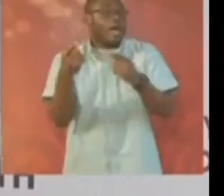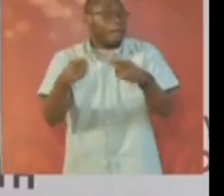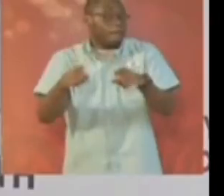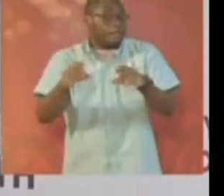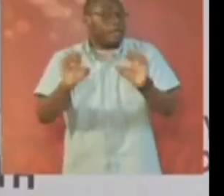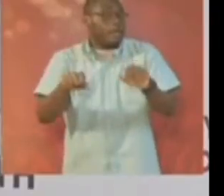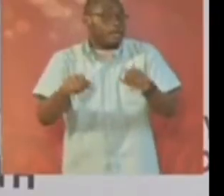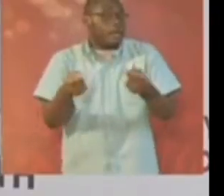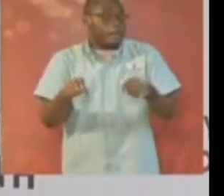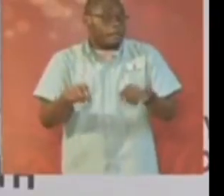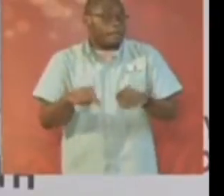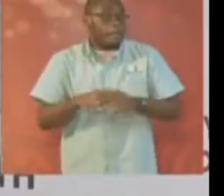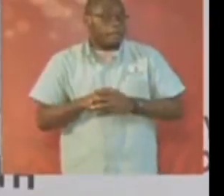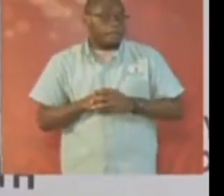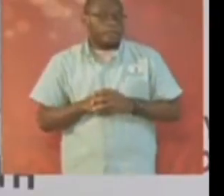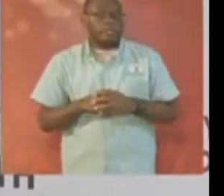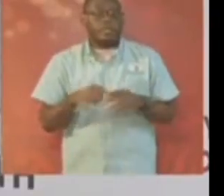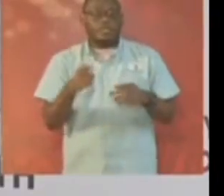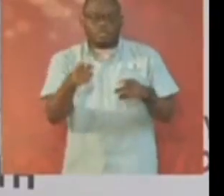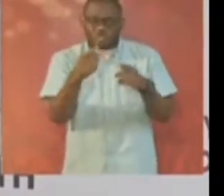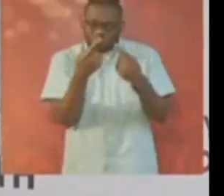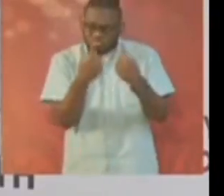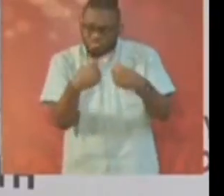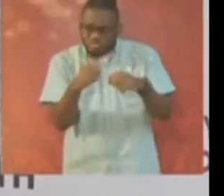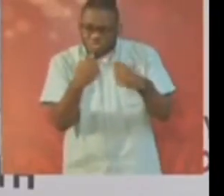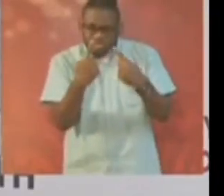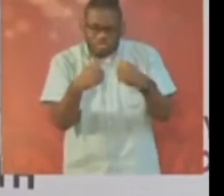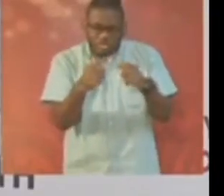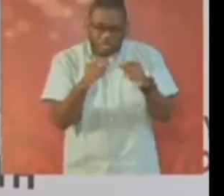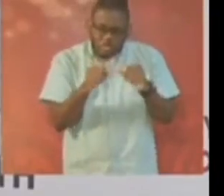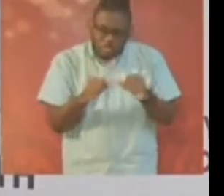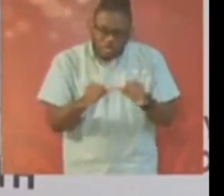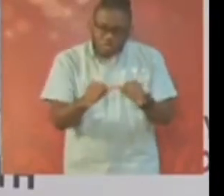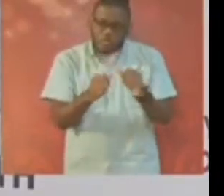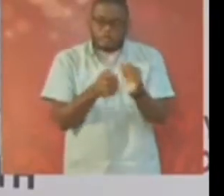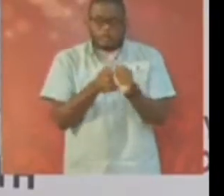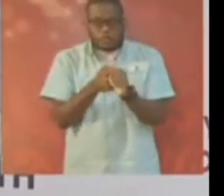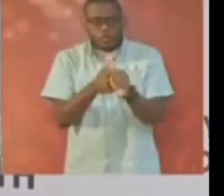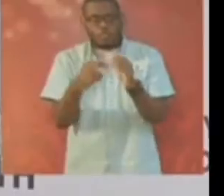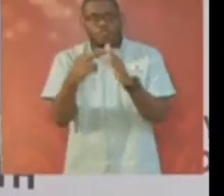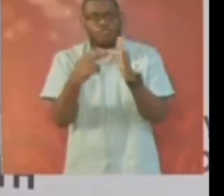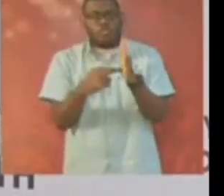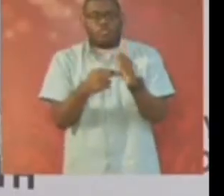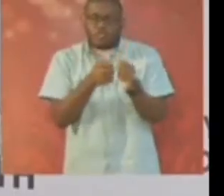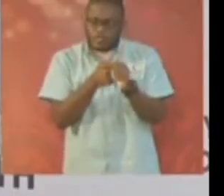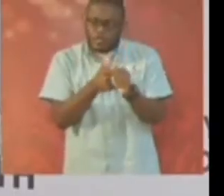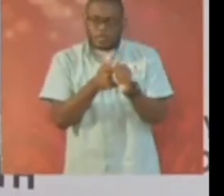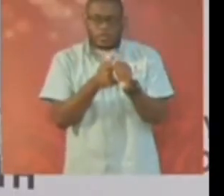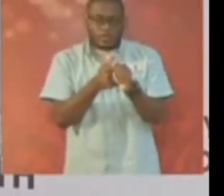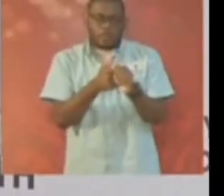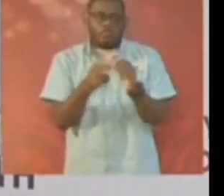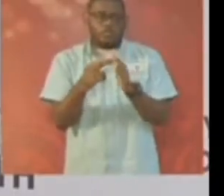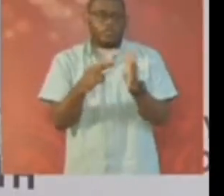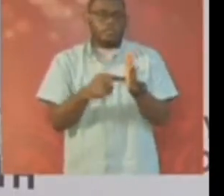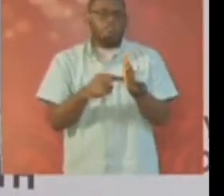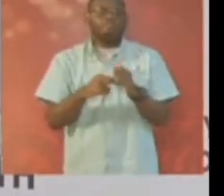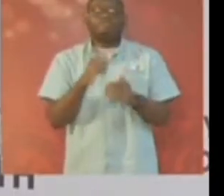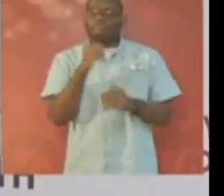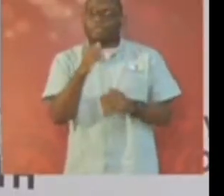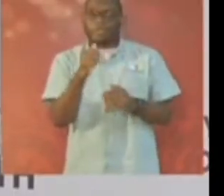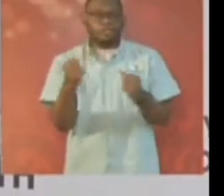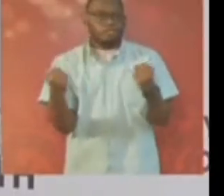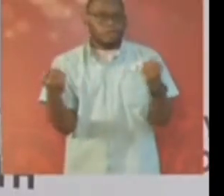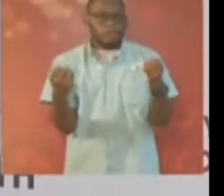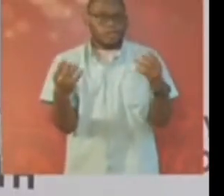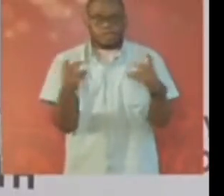extra effort to adhere to the guidelines, adhere to the restrictions in gatherings, adhere to the physical distancing,